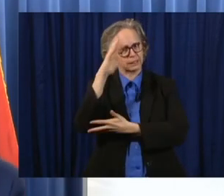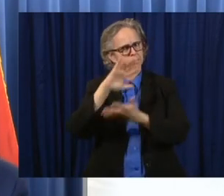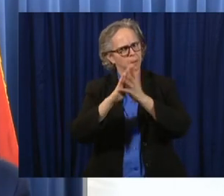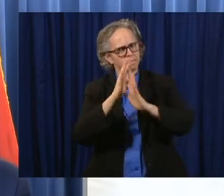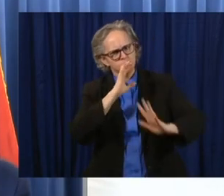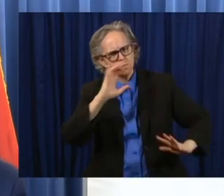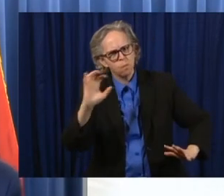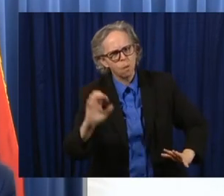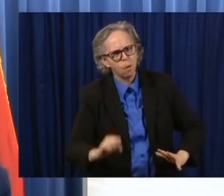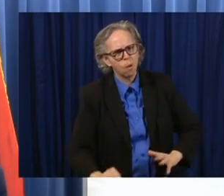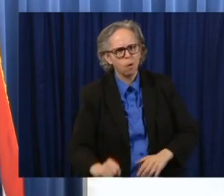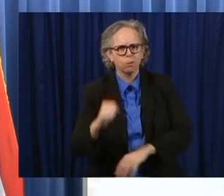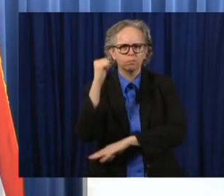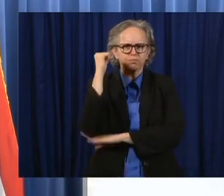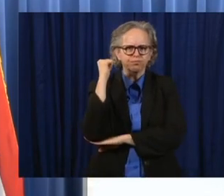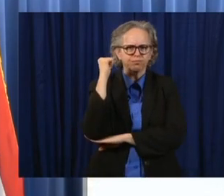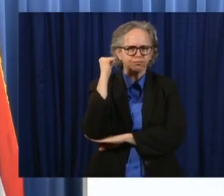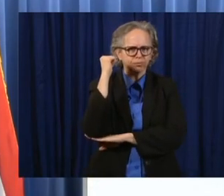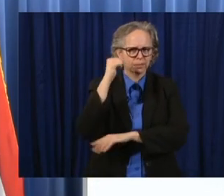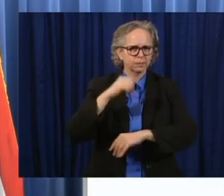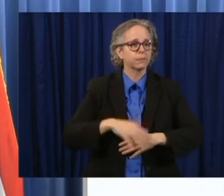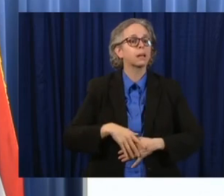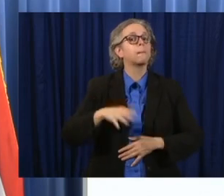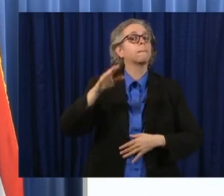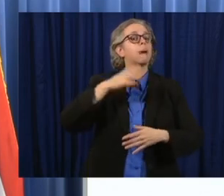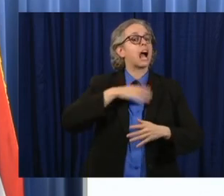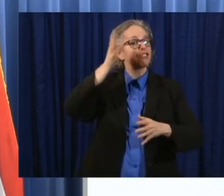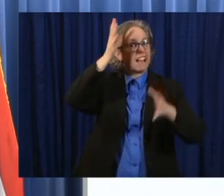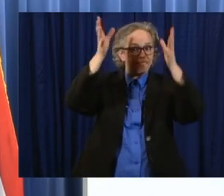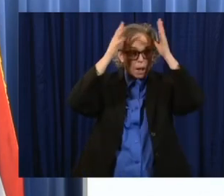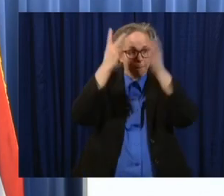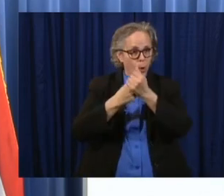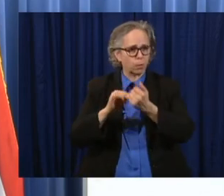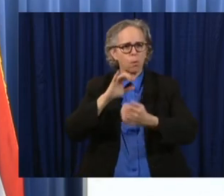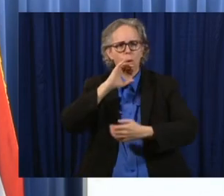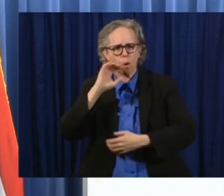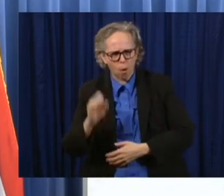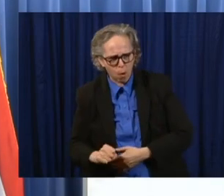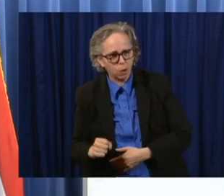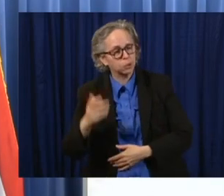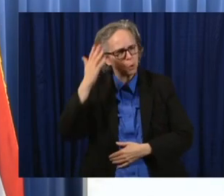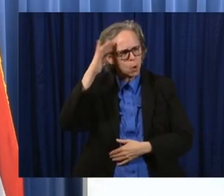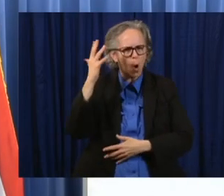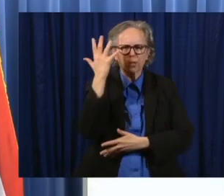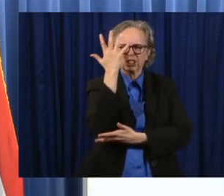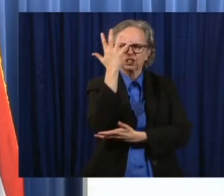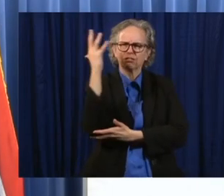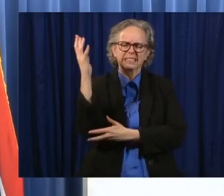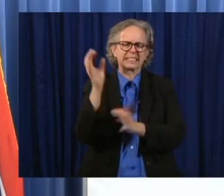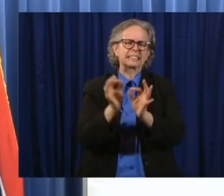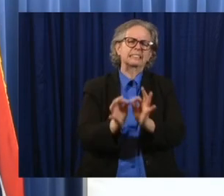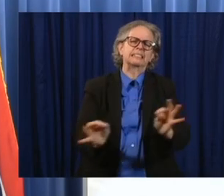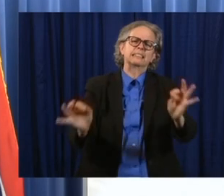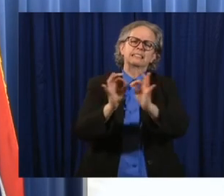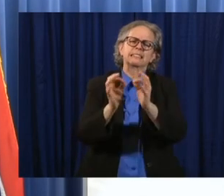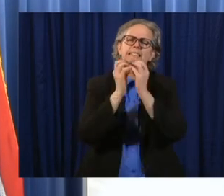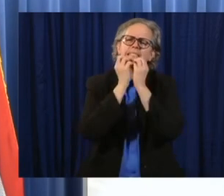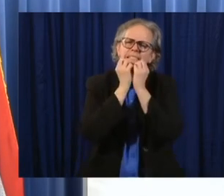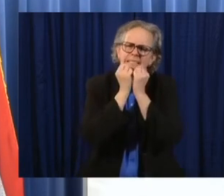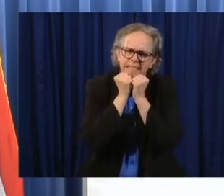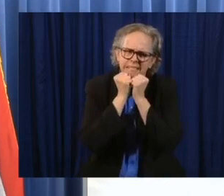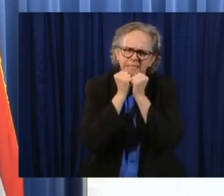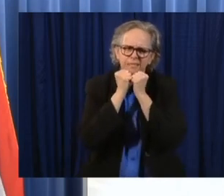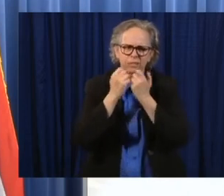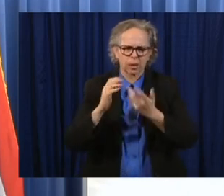always recognized the importance of trees. They're critical to our environmental health, beneficial to our mental and physical health